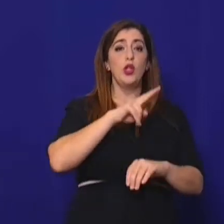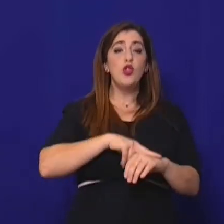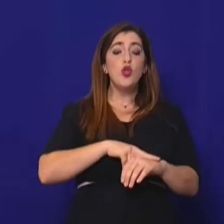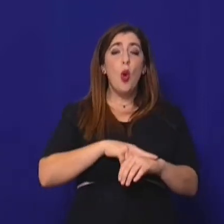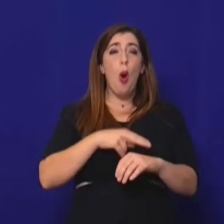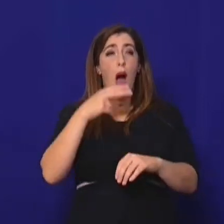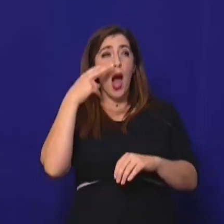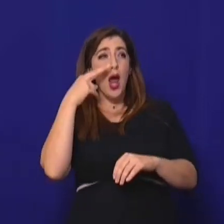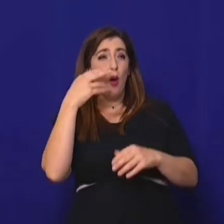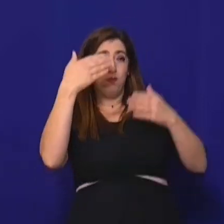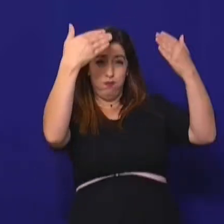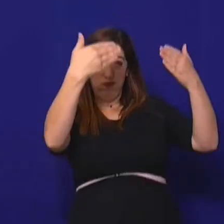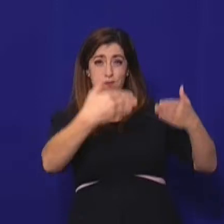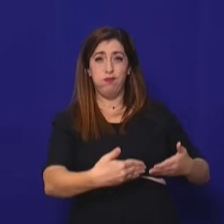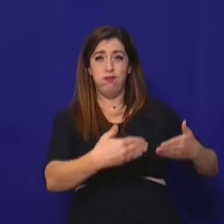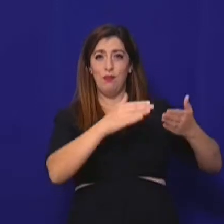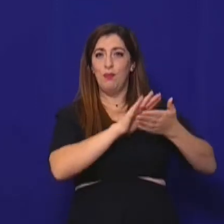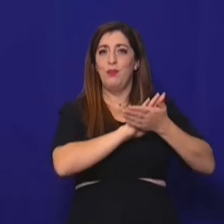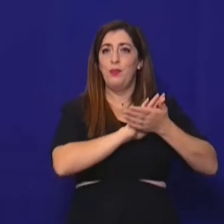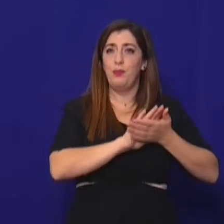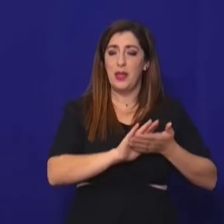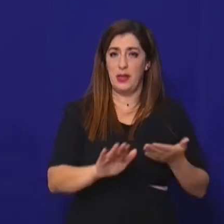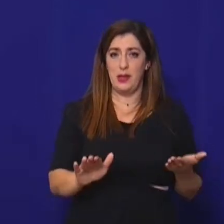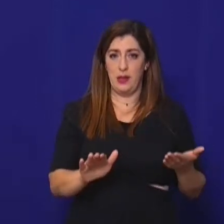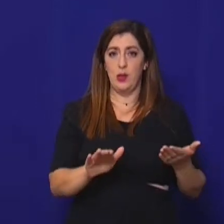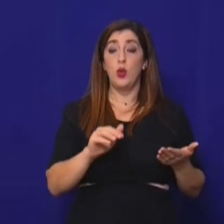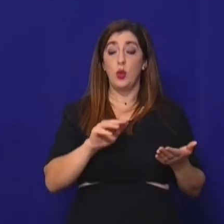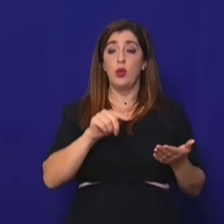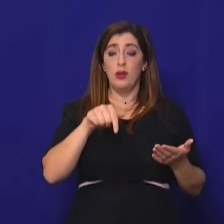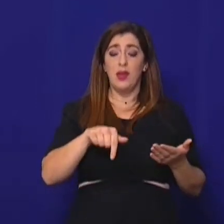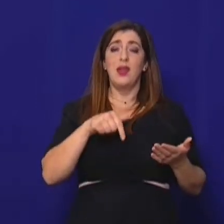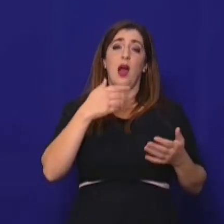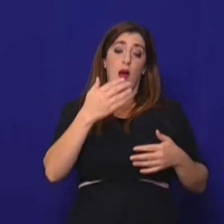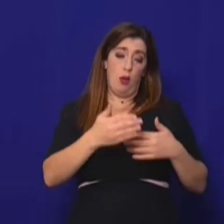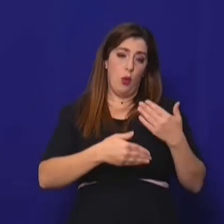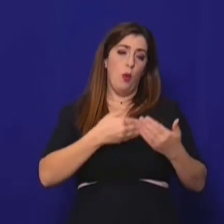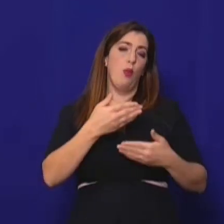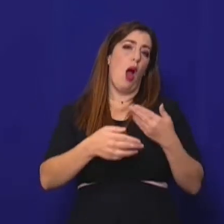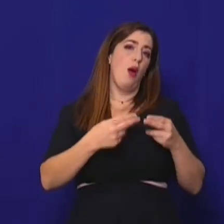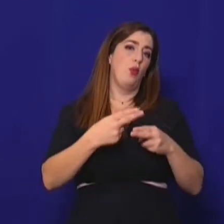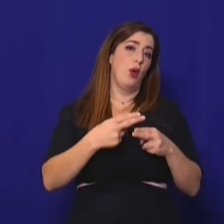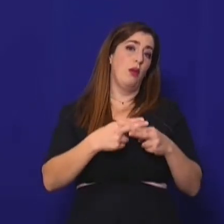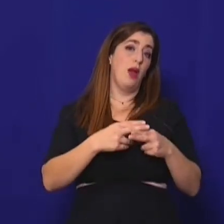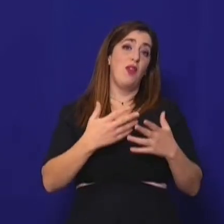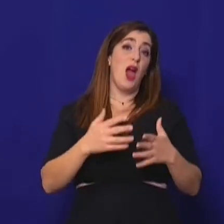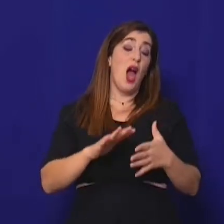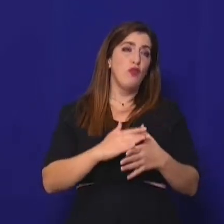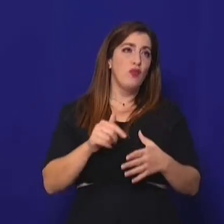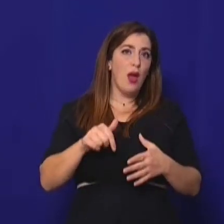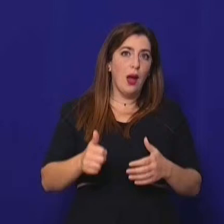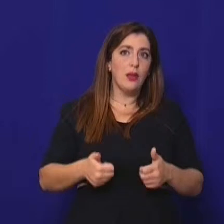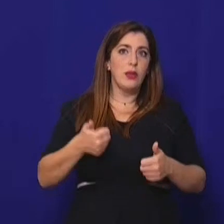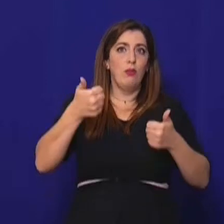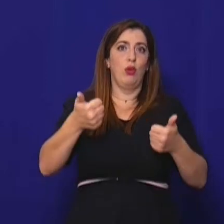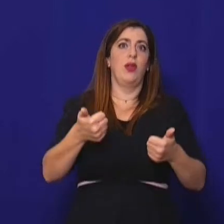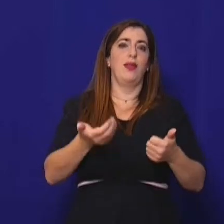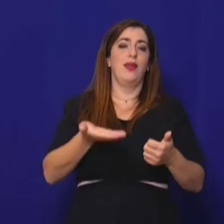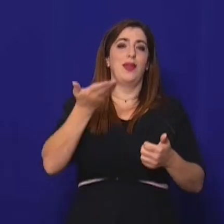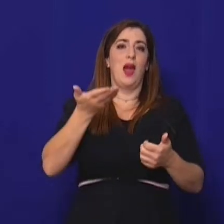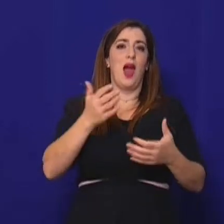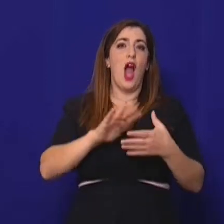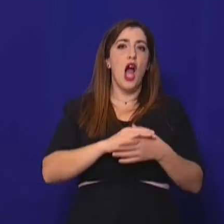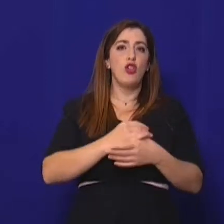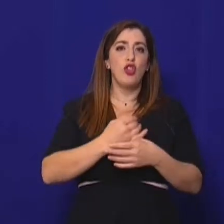hija direttiva u dak għandu li jibqa' jiġri huwa bħalissa iktar ħafna importanti l-fatt li għandna di trasmissjoni